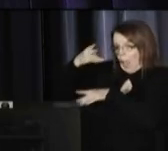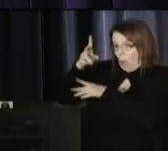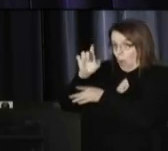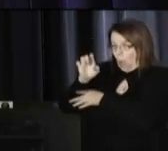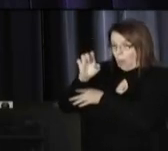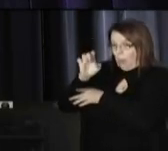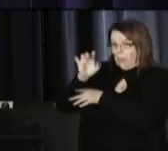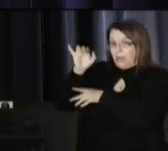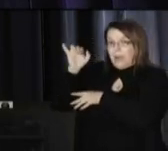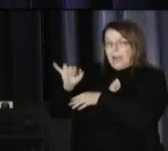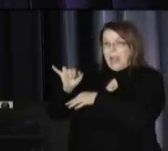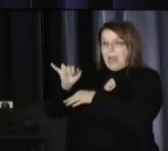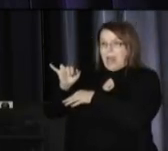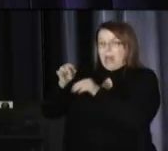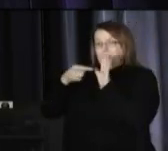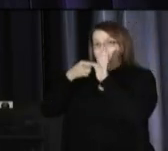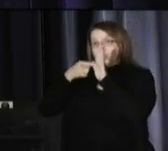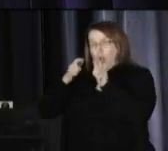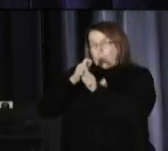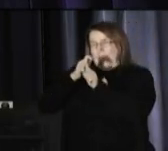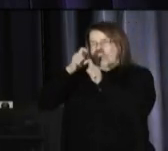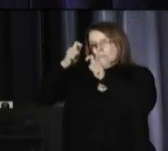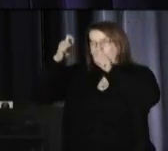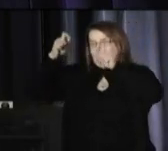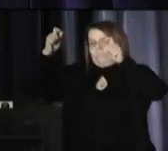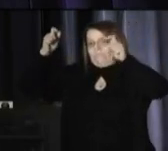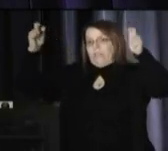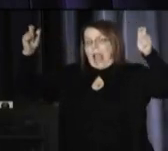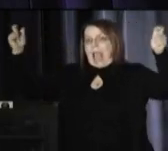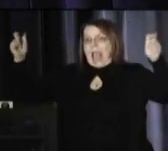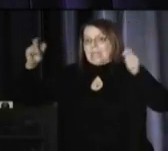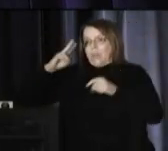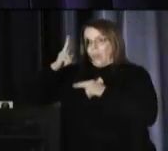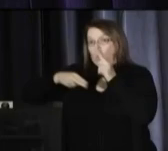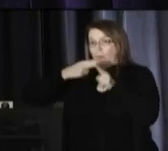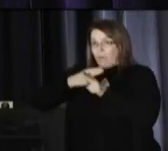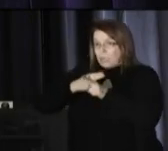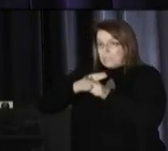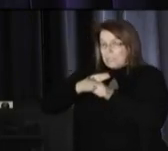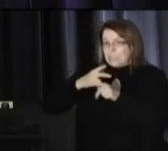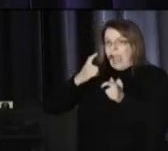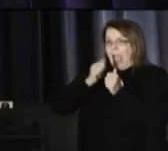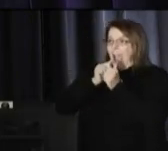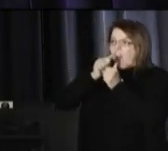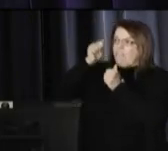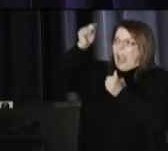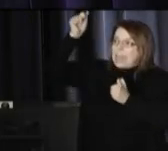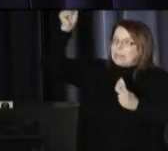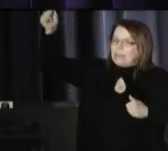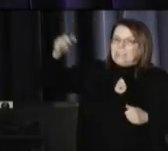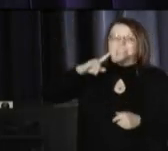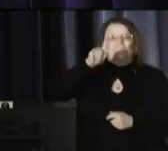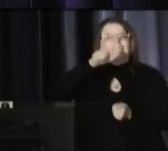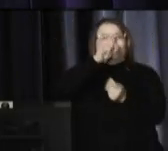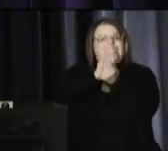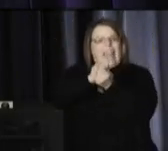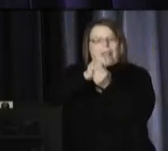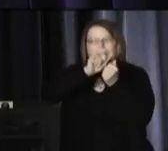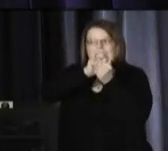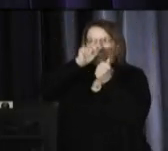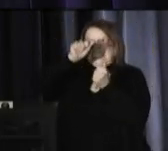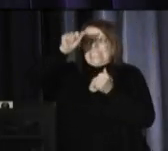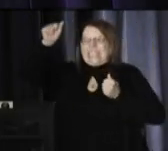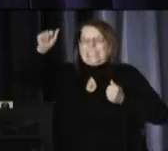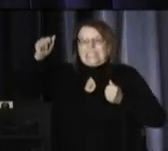"That shows just how vast the universe is, how enormous the distance," you say. "Exactly. Distances, plural," he